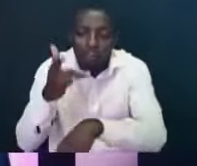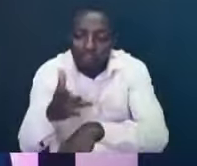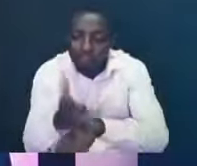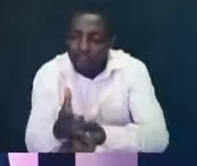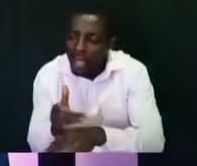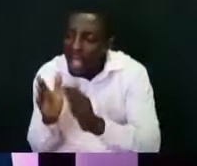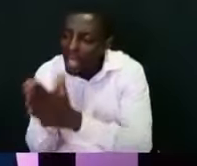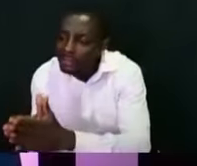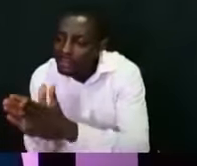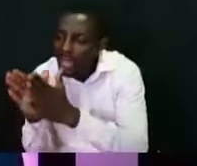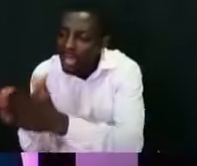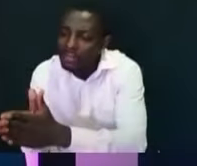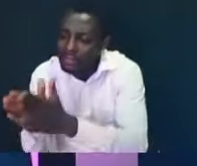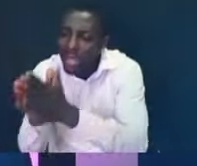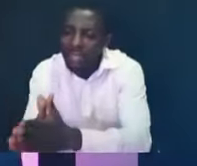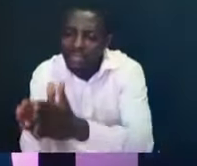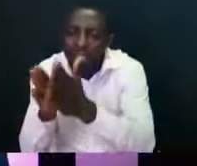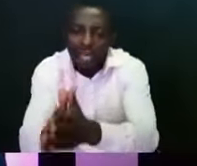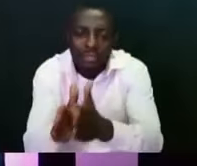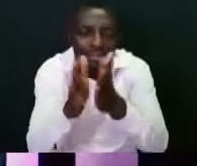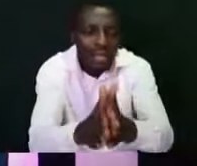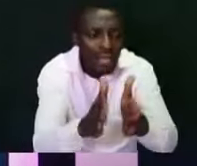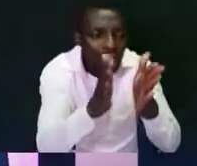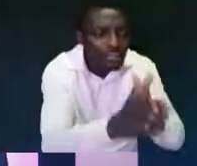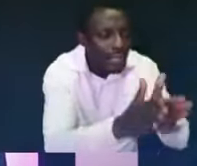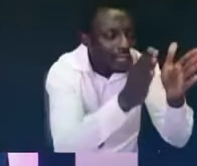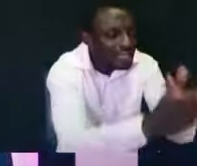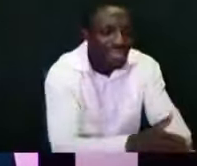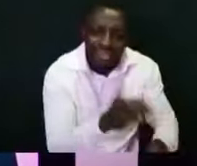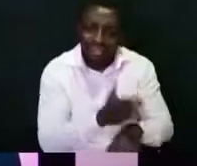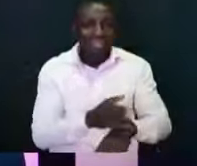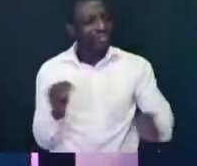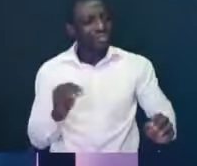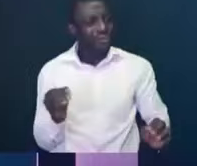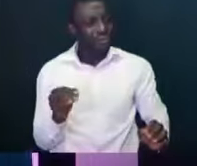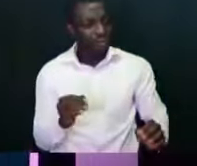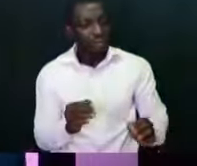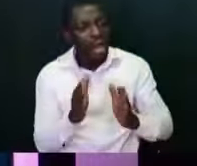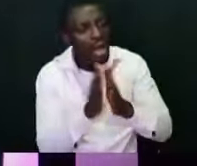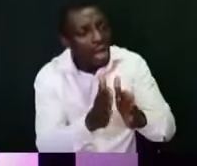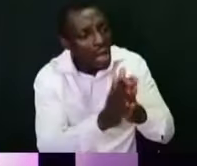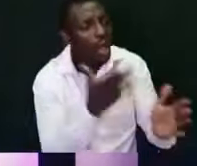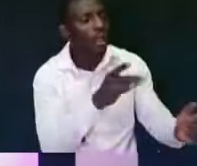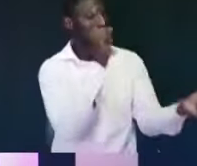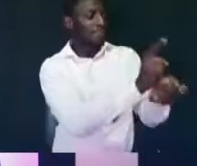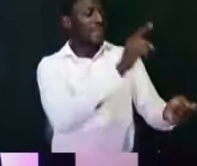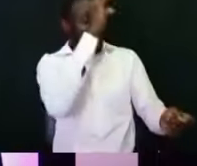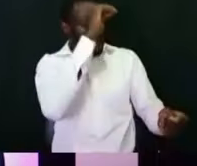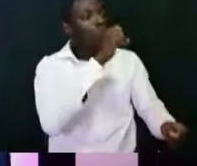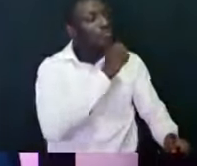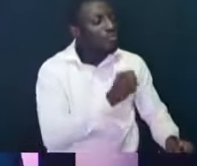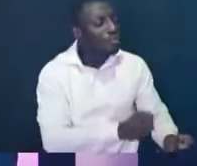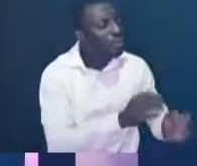he sought and sought to know a finally he met this old man please where can I get